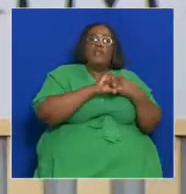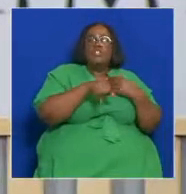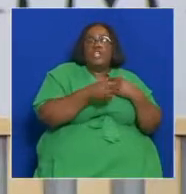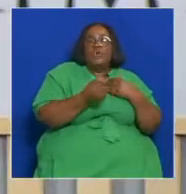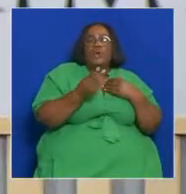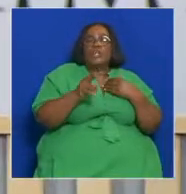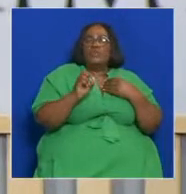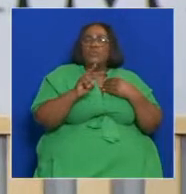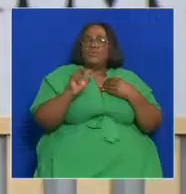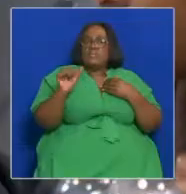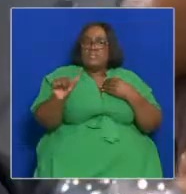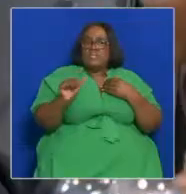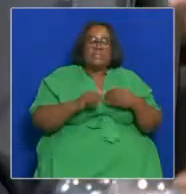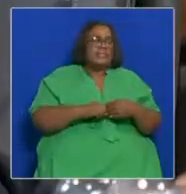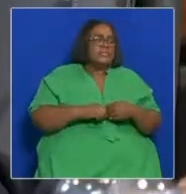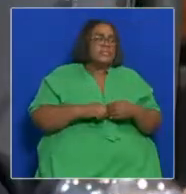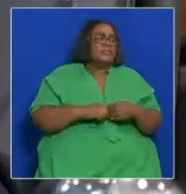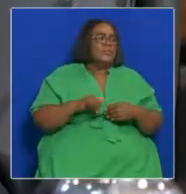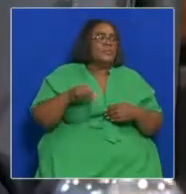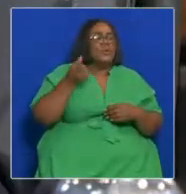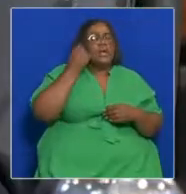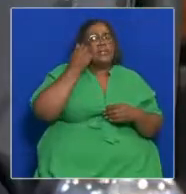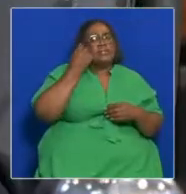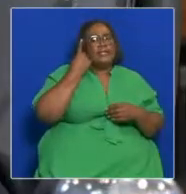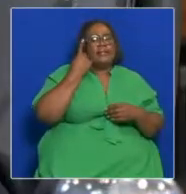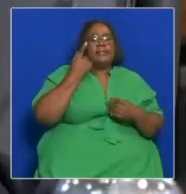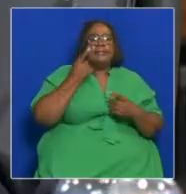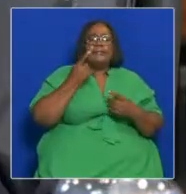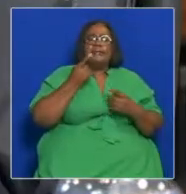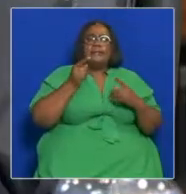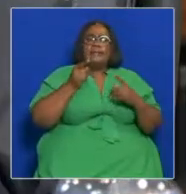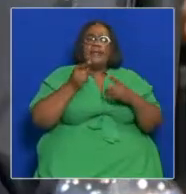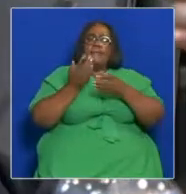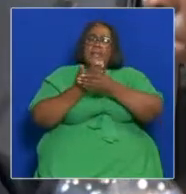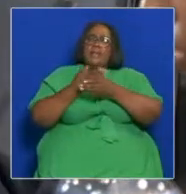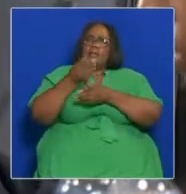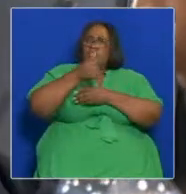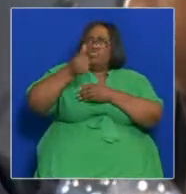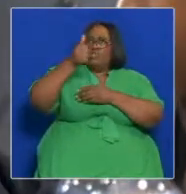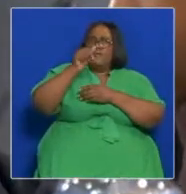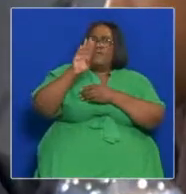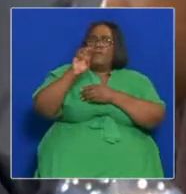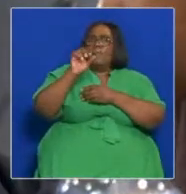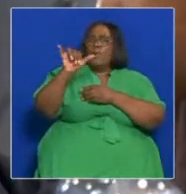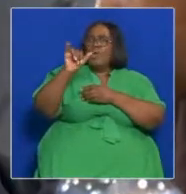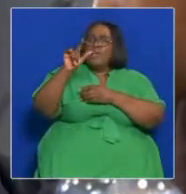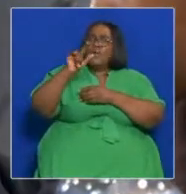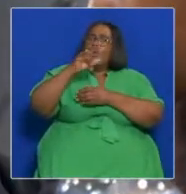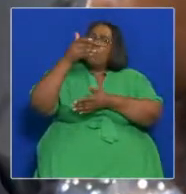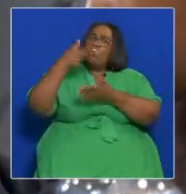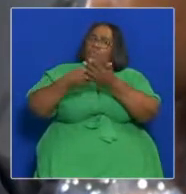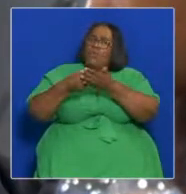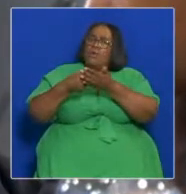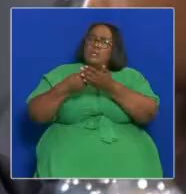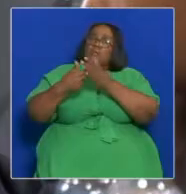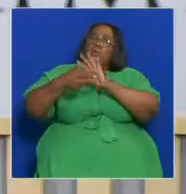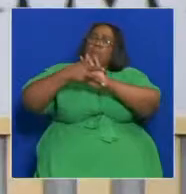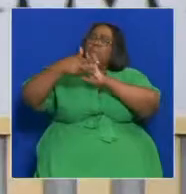Just to understand the matters that Chief Boy authorized, when would that have been?